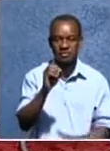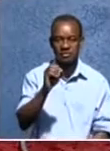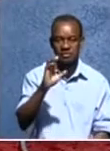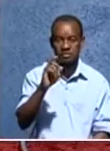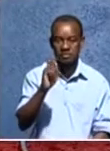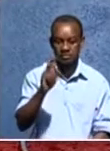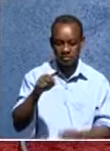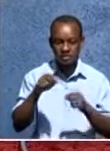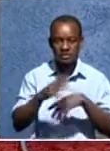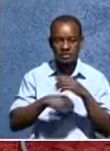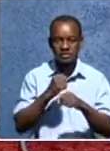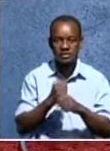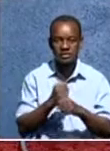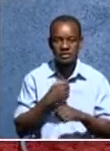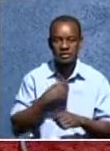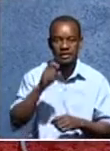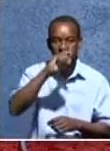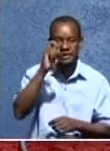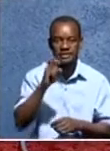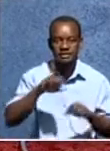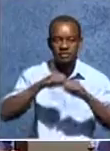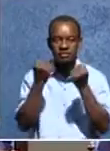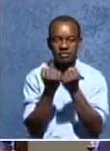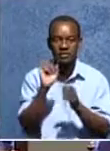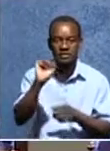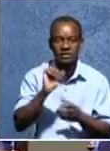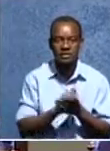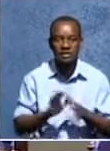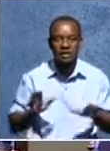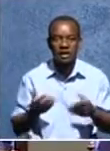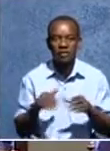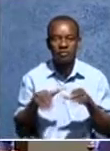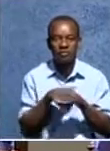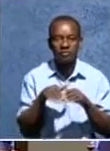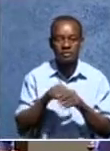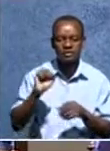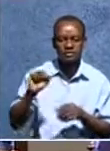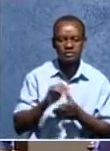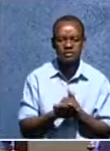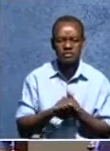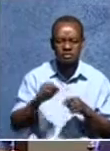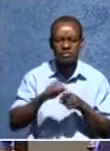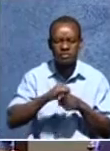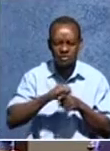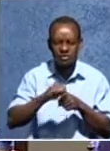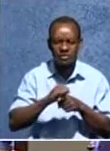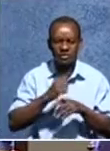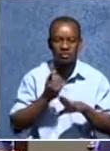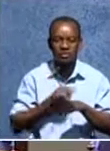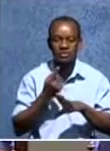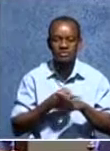to find out specifically from your organization, how can your members or those that you train from time to time, how can we ensure